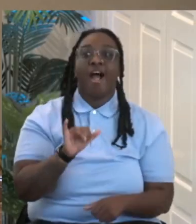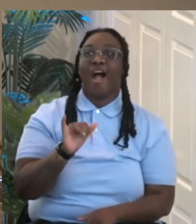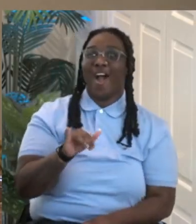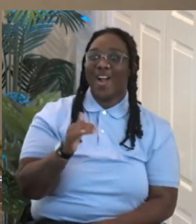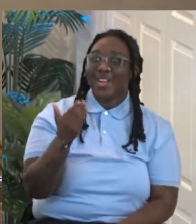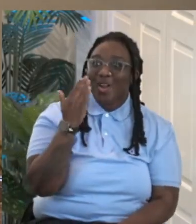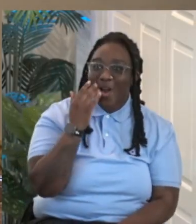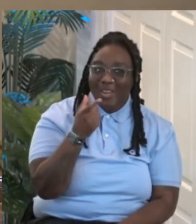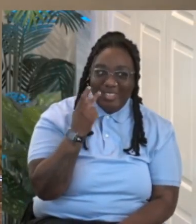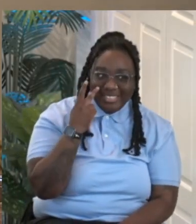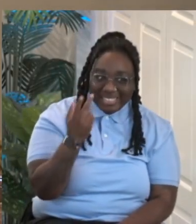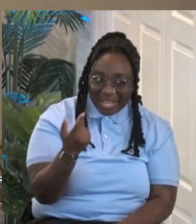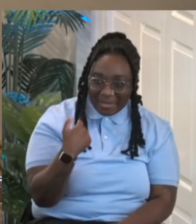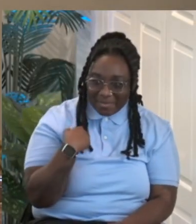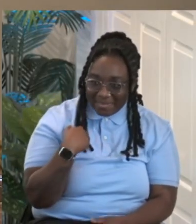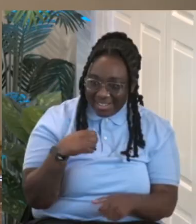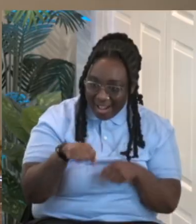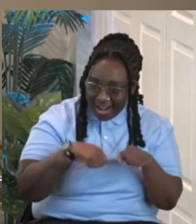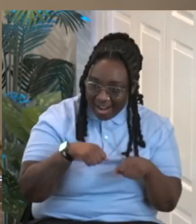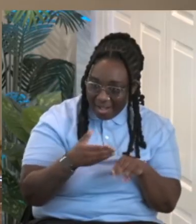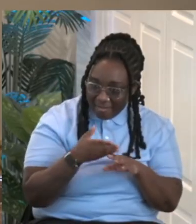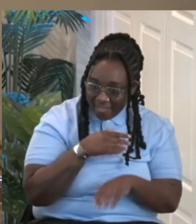you see me on the bike, huh?